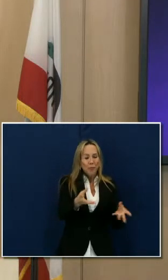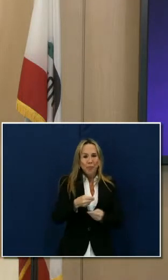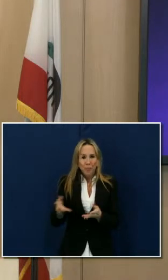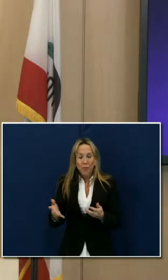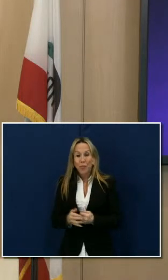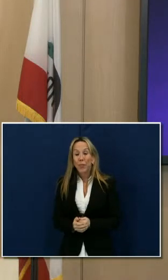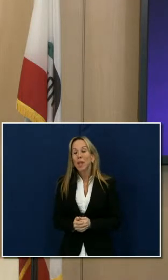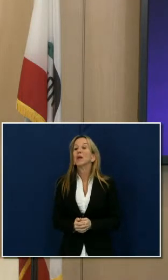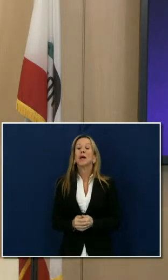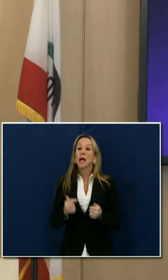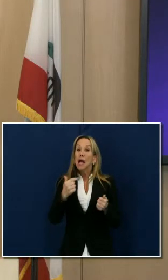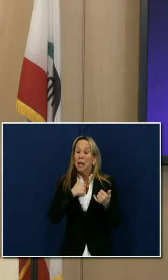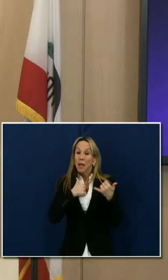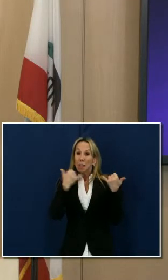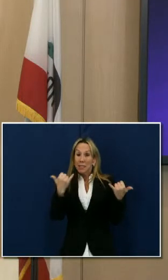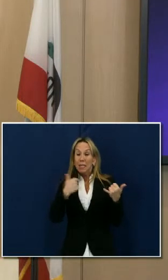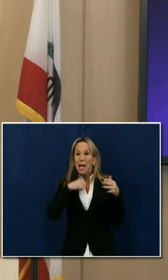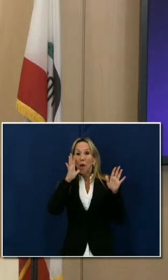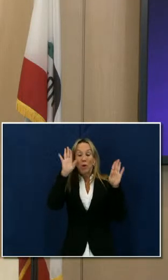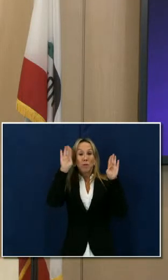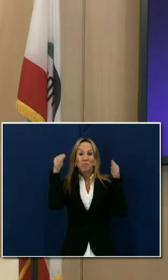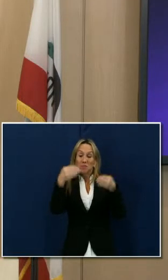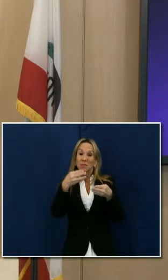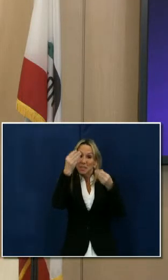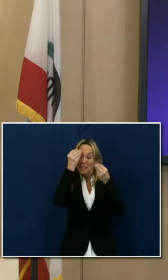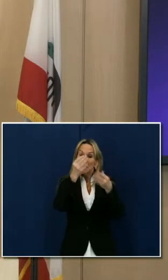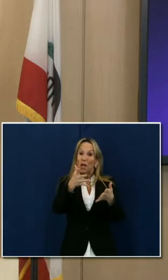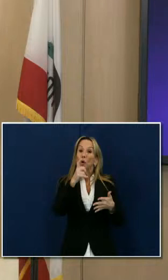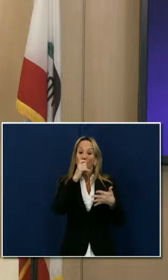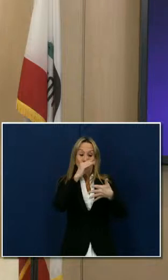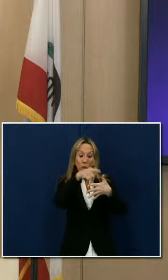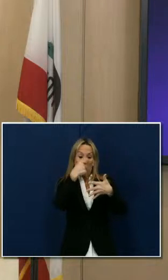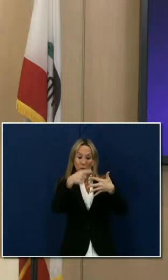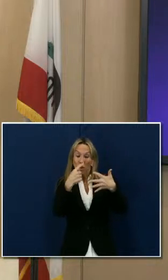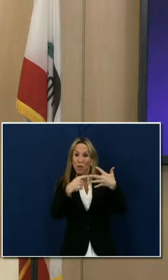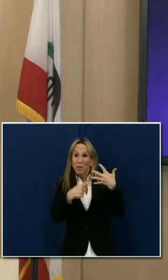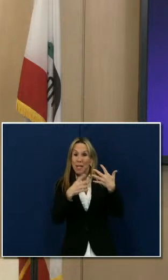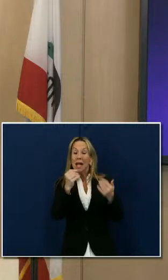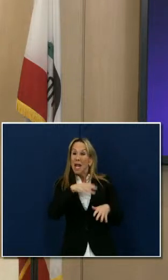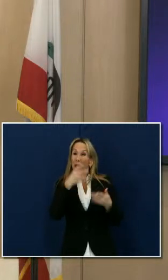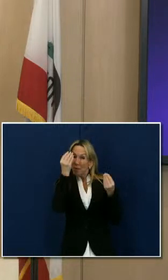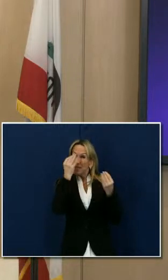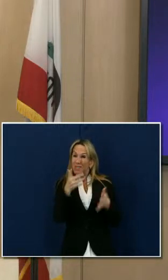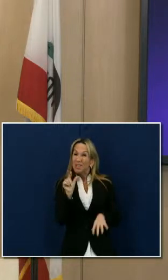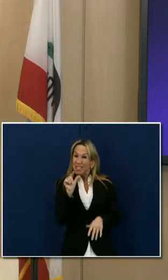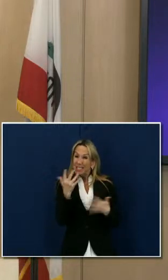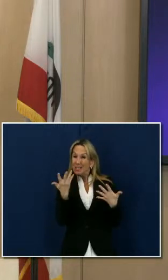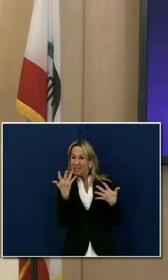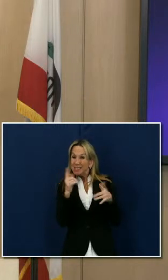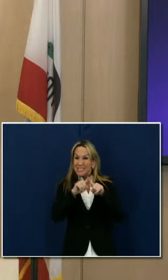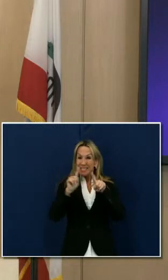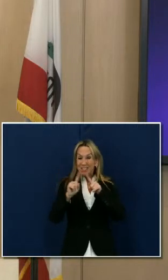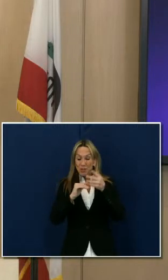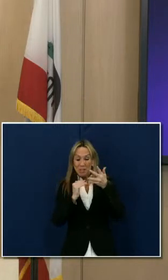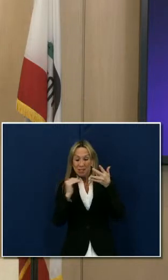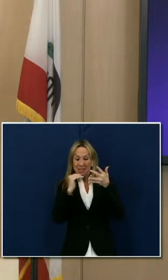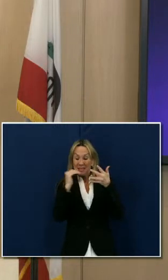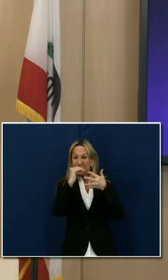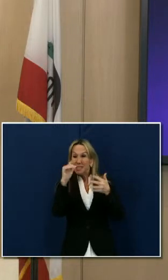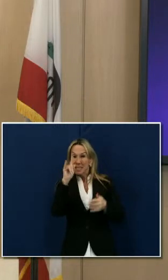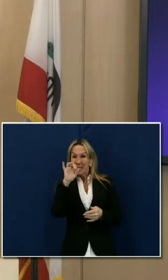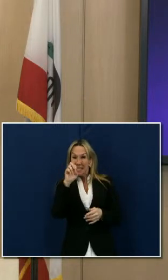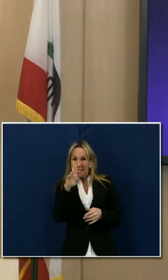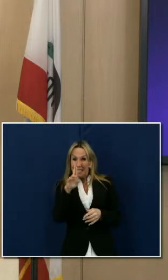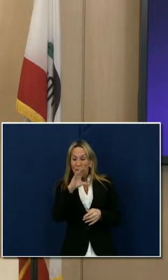going to get the vaccines, and in particular in what order. And I will tell you that the process is a little clunky with tiers and phases. We didn't design it. This was